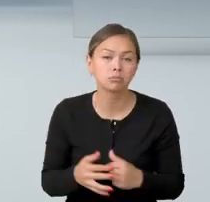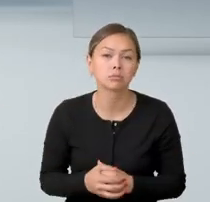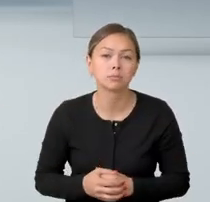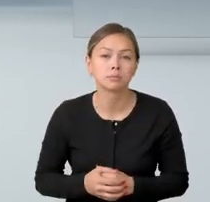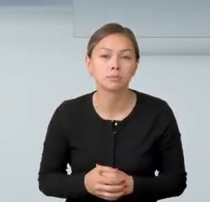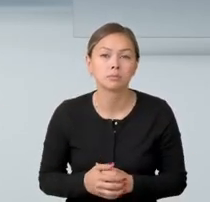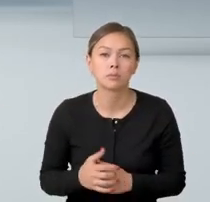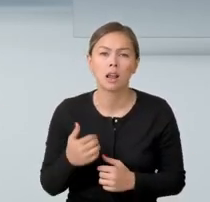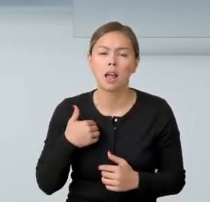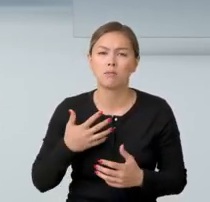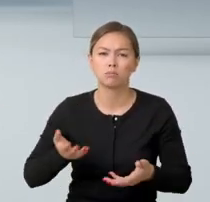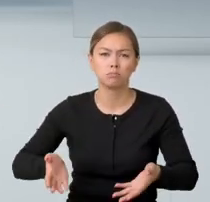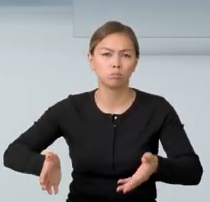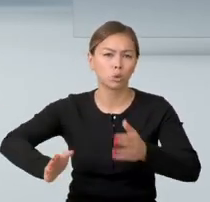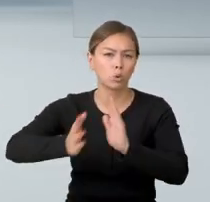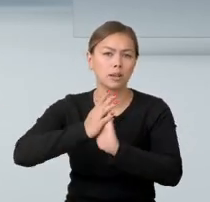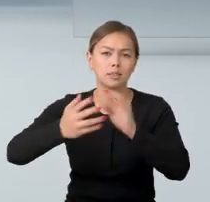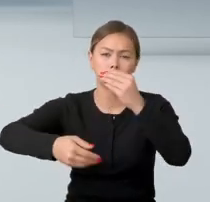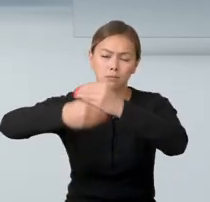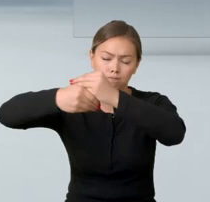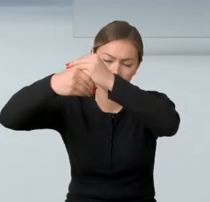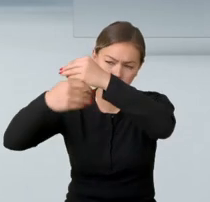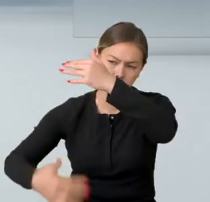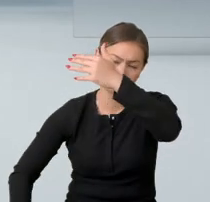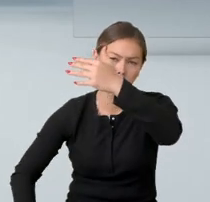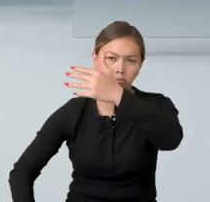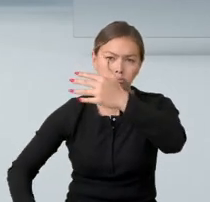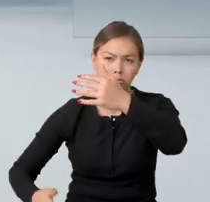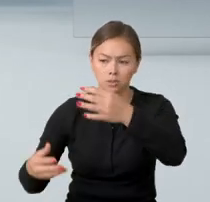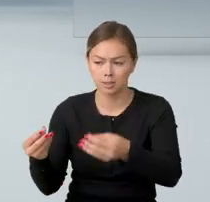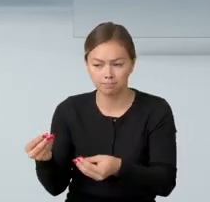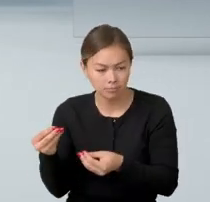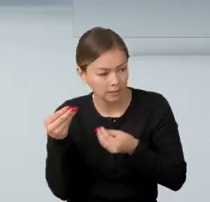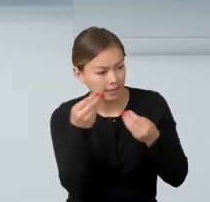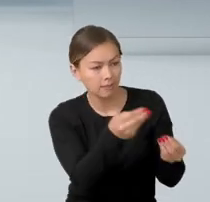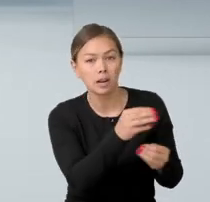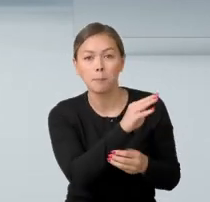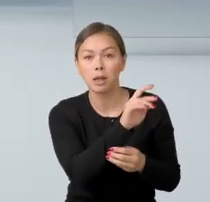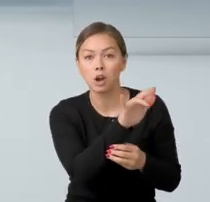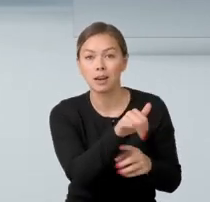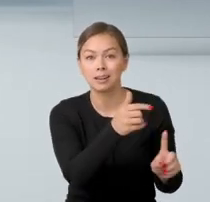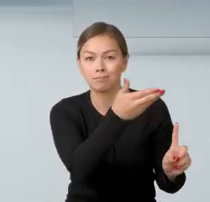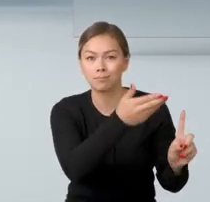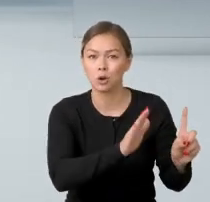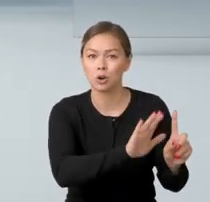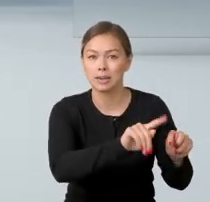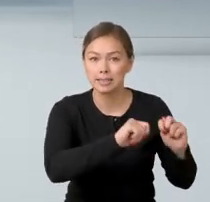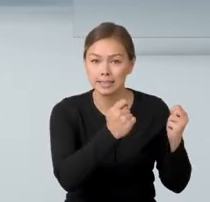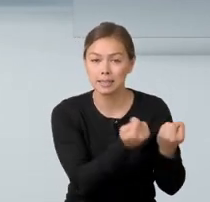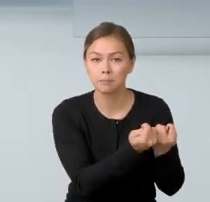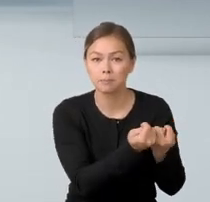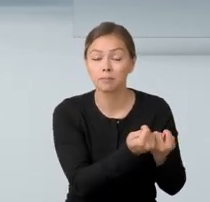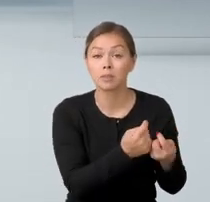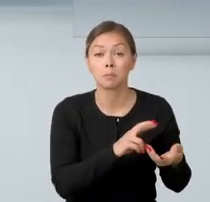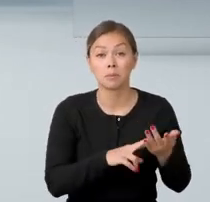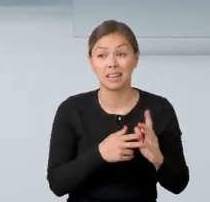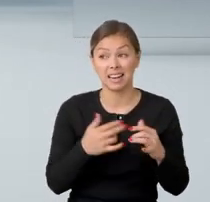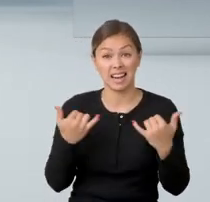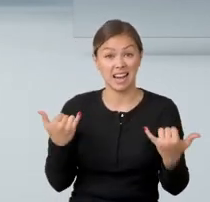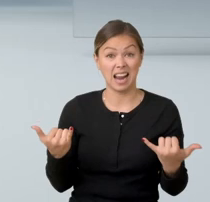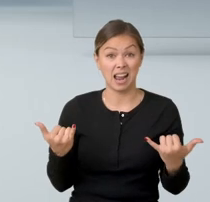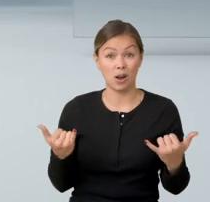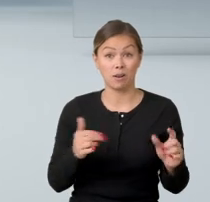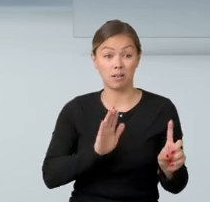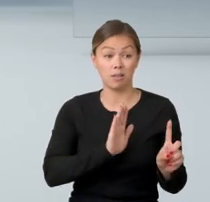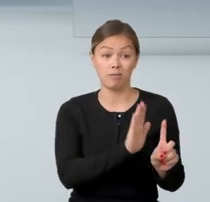system uh we have this big list of requests as we marry in her team we received and